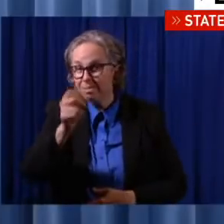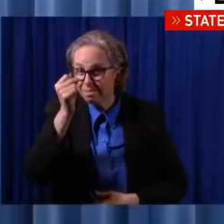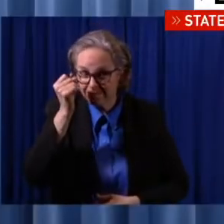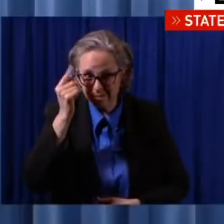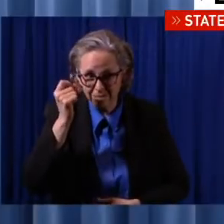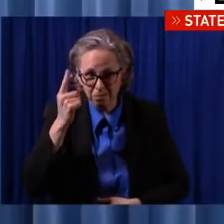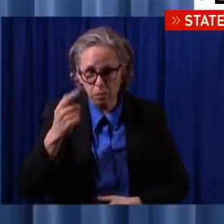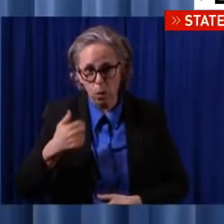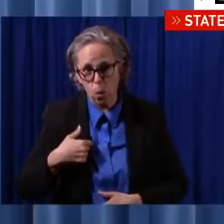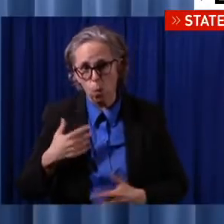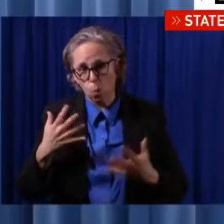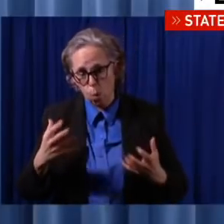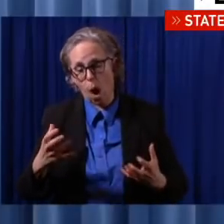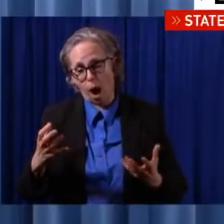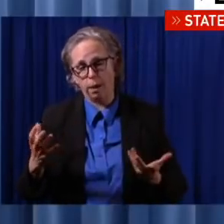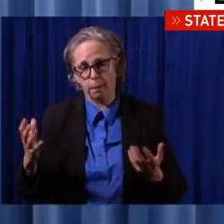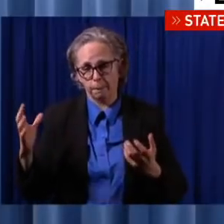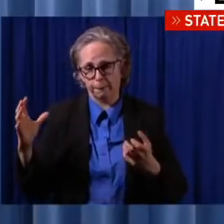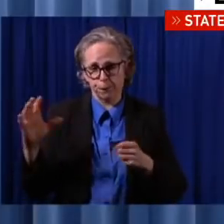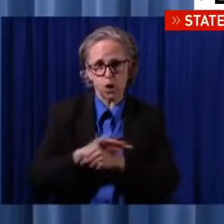the fall. The